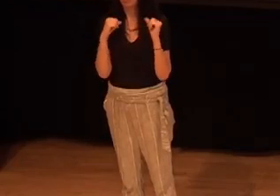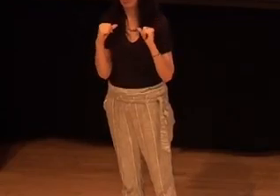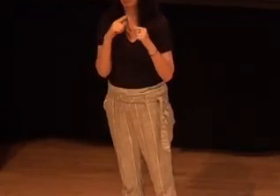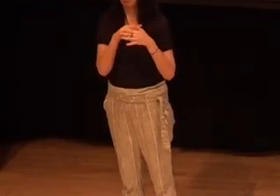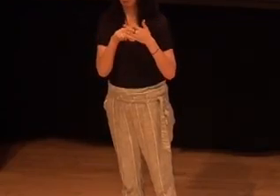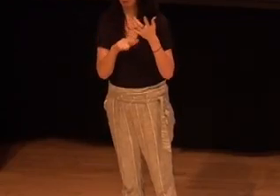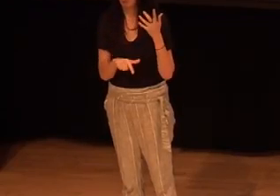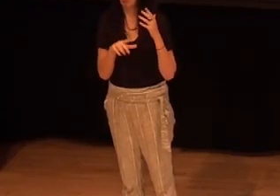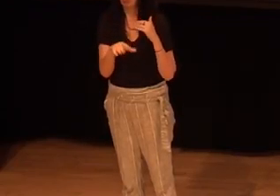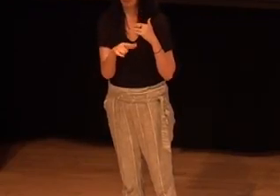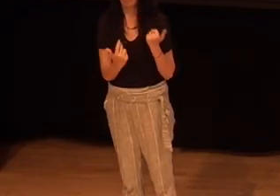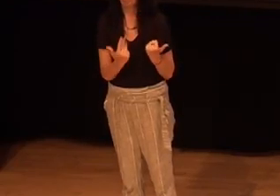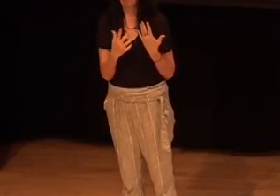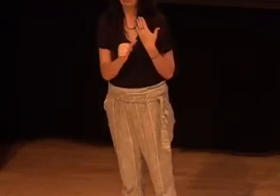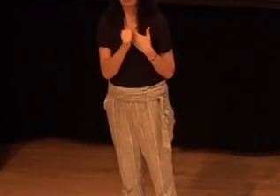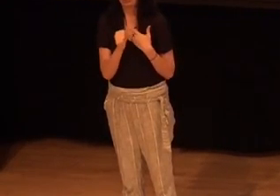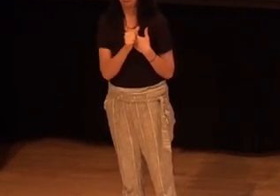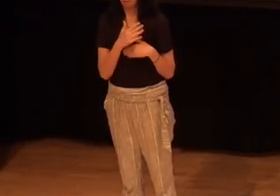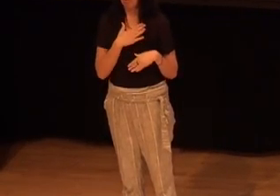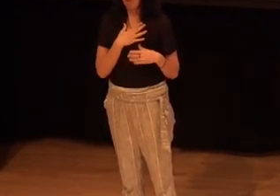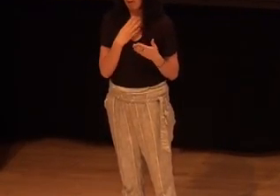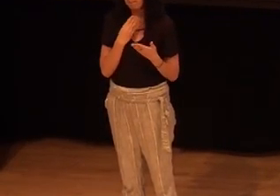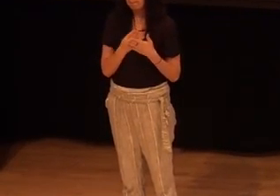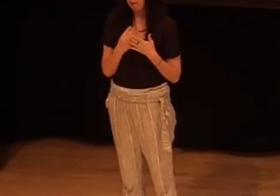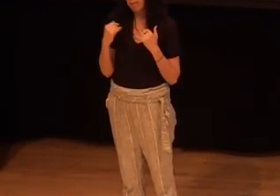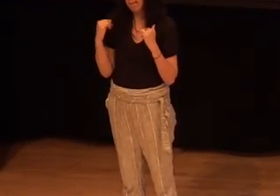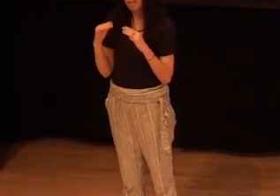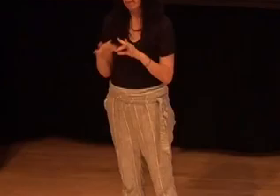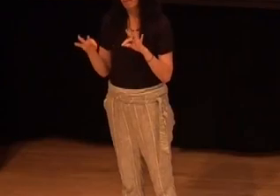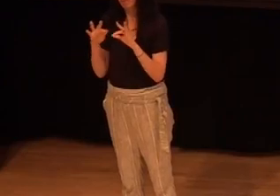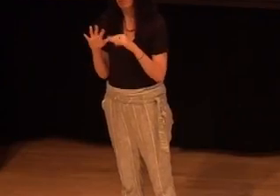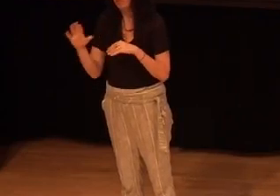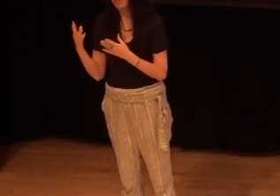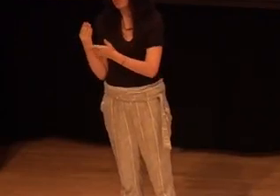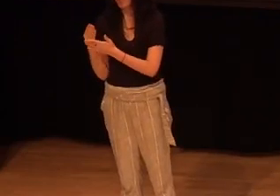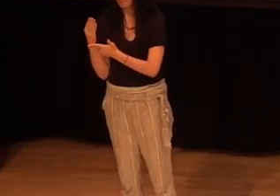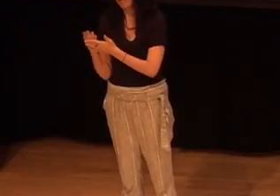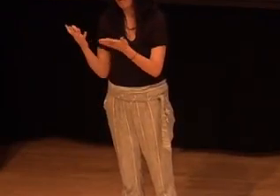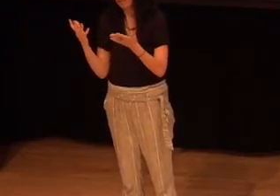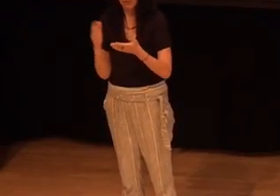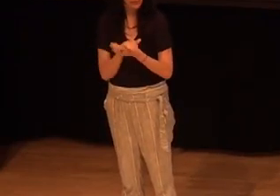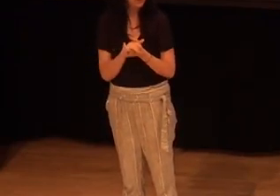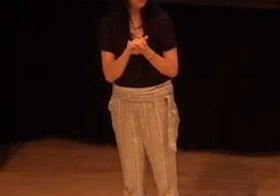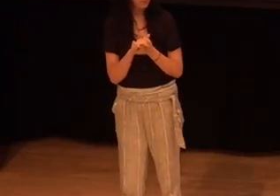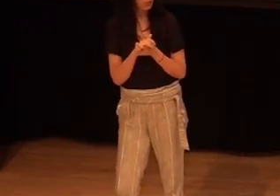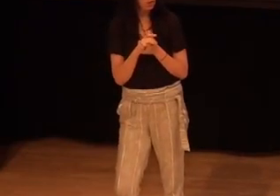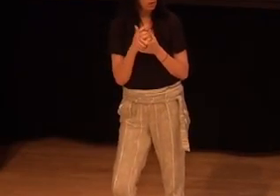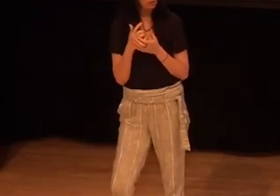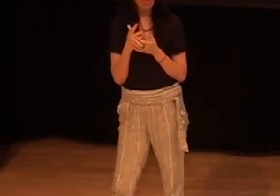it, okay? And our money is just as good as anybody else's, but they don't think about that. So I stopped